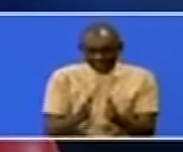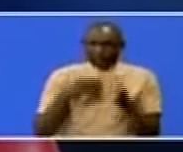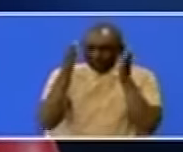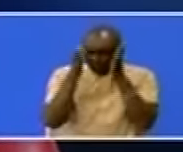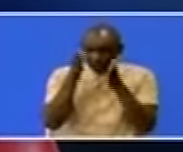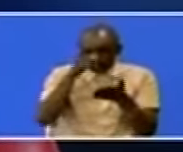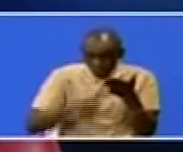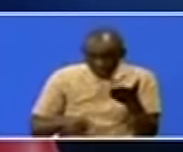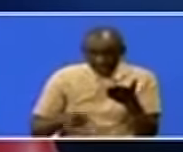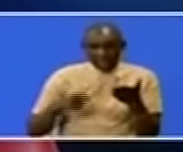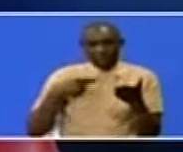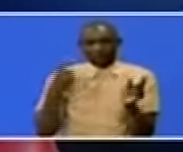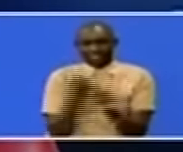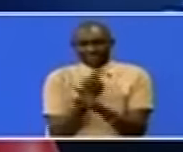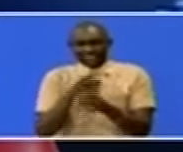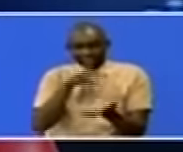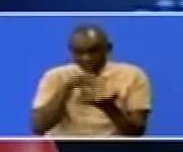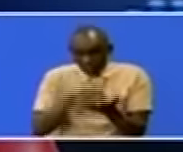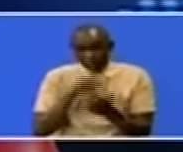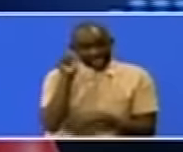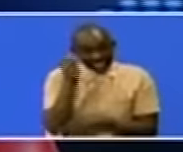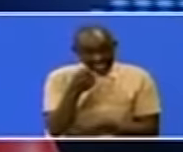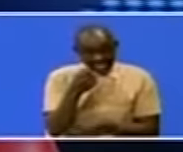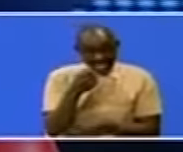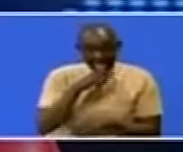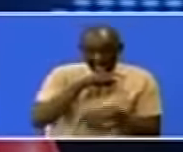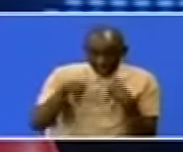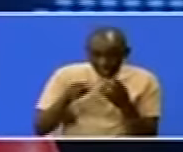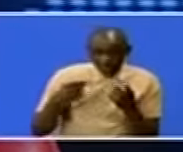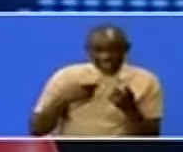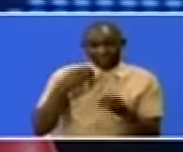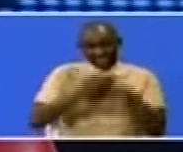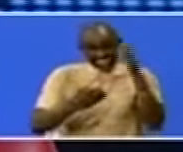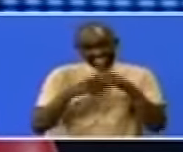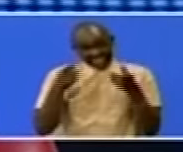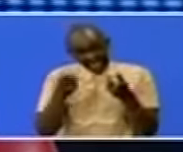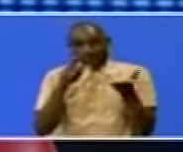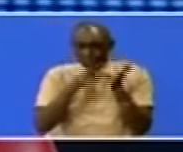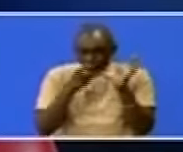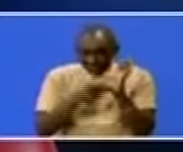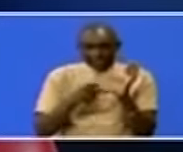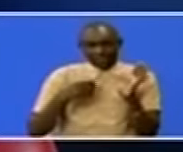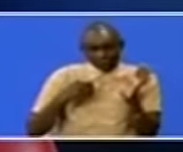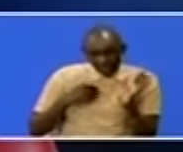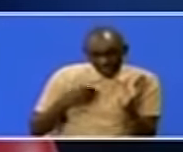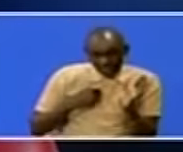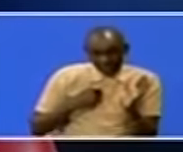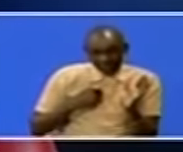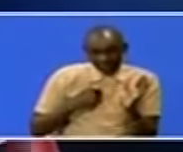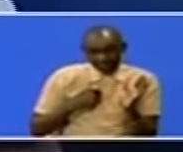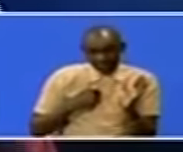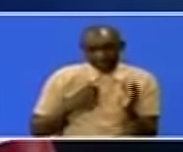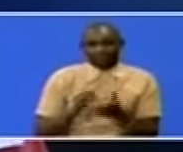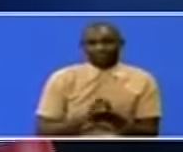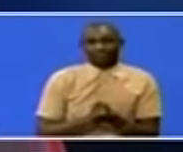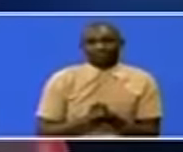attention on the state of affairs in the country's multi-billion shillings infrastructure projects, with the first installment being on the road